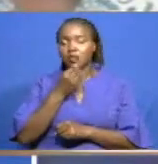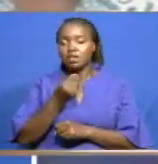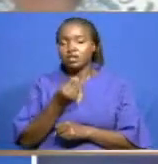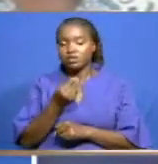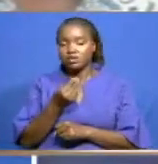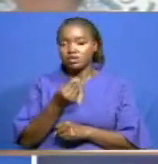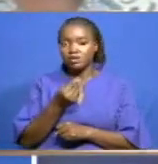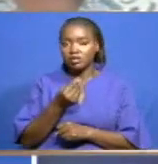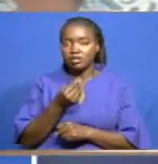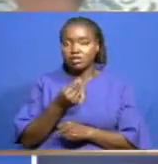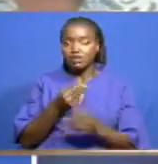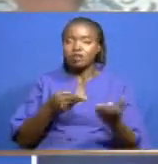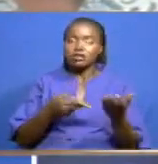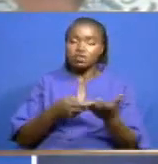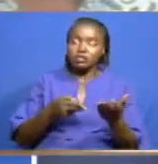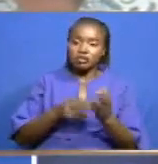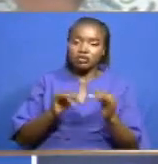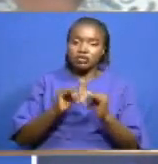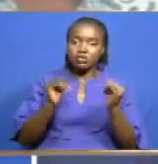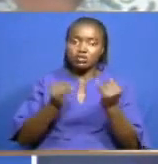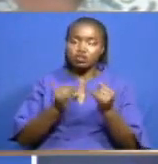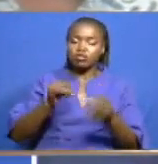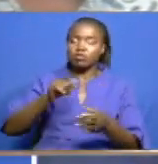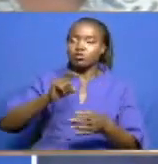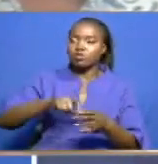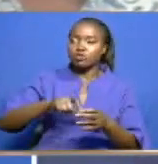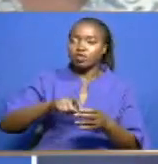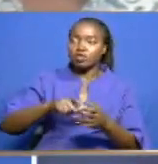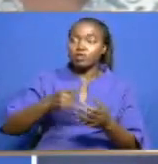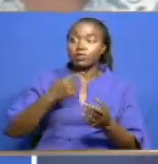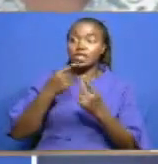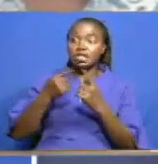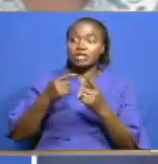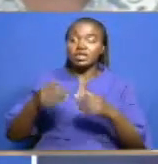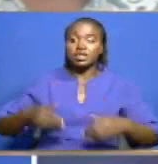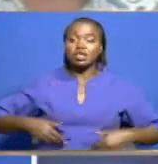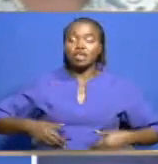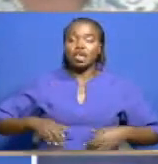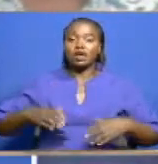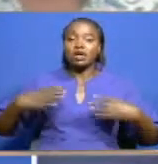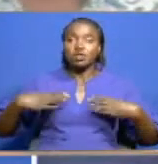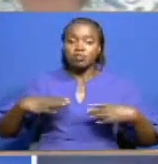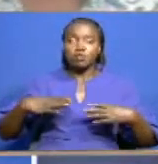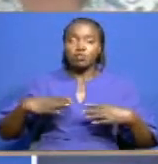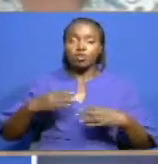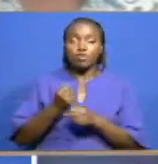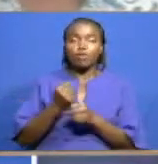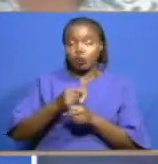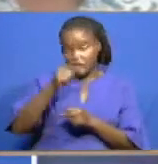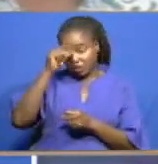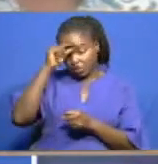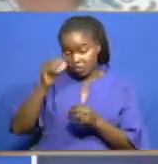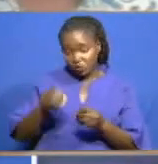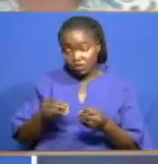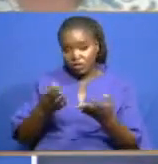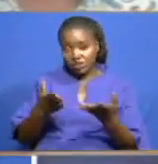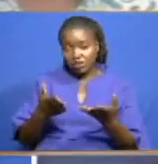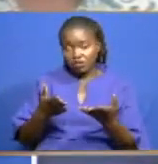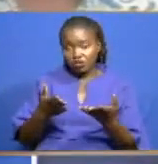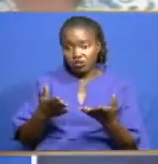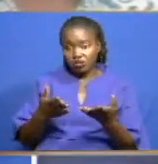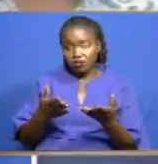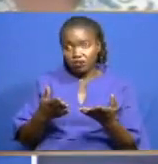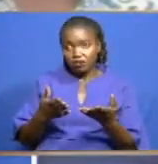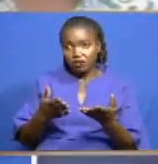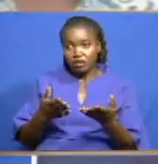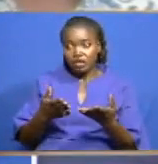has learned technical stuff. And this is the encouragement you want to give young people. You can actually get work from government and you deliver. The margins may not be big, but he's gotten